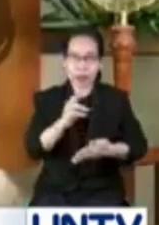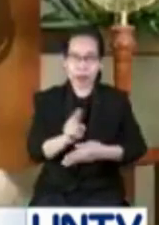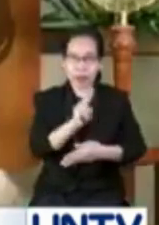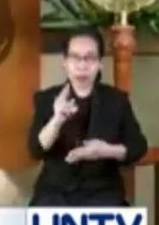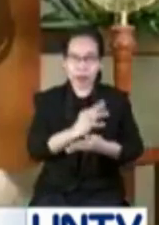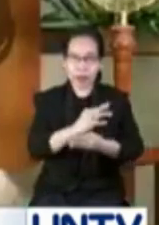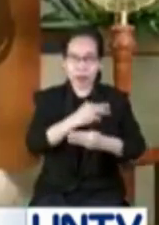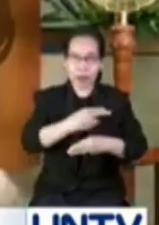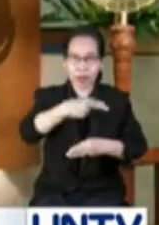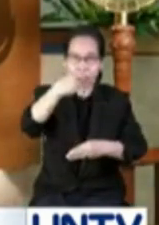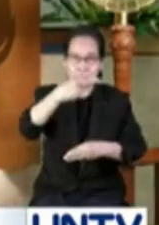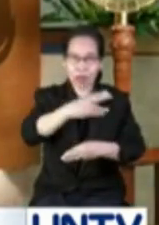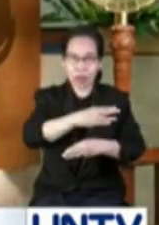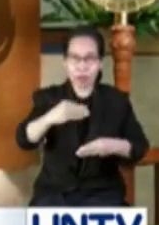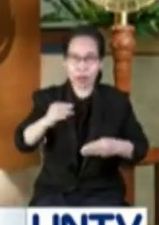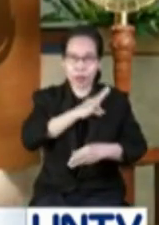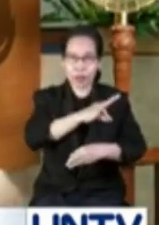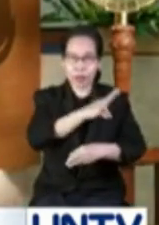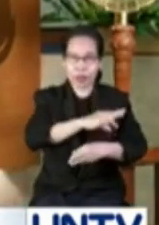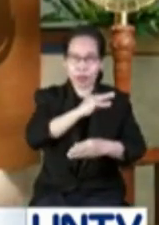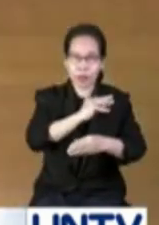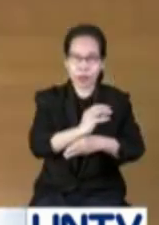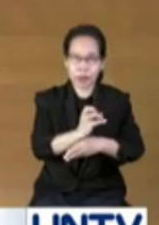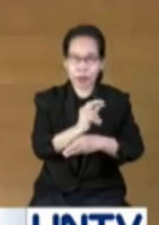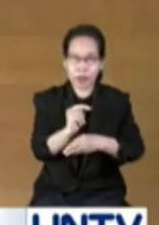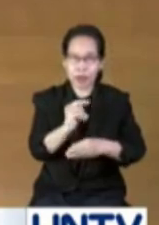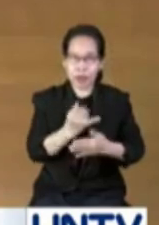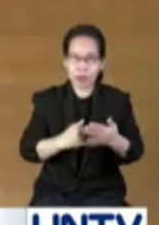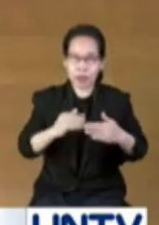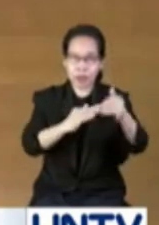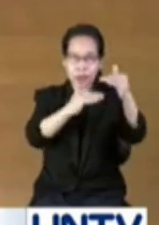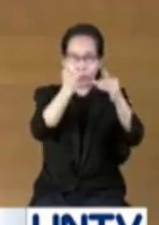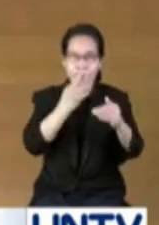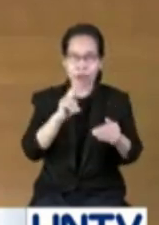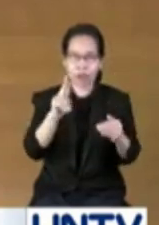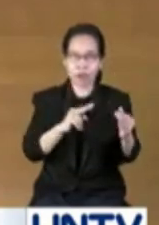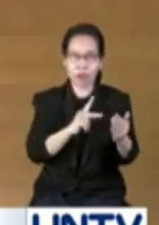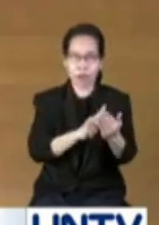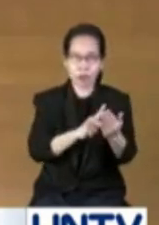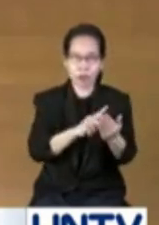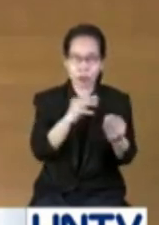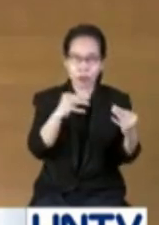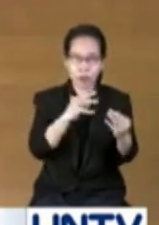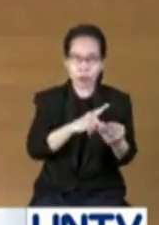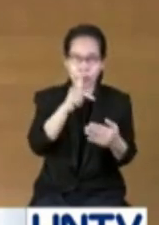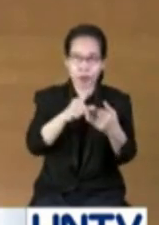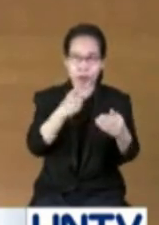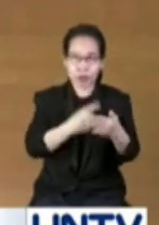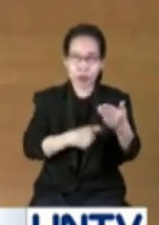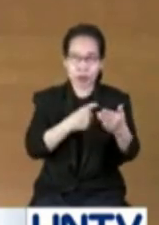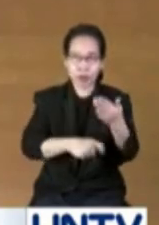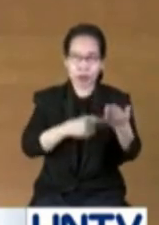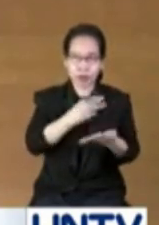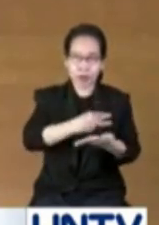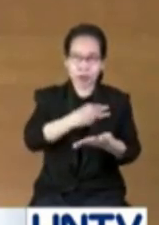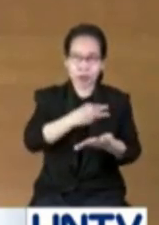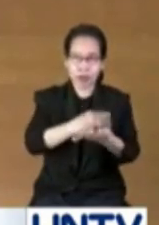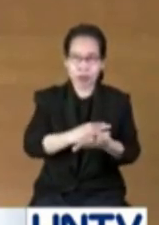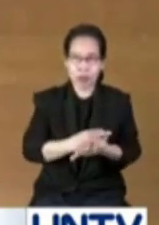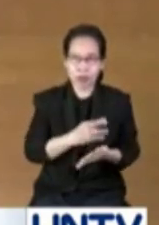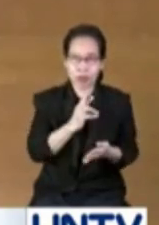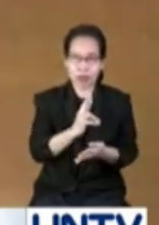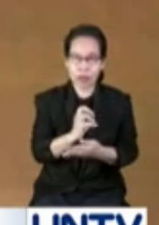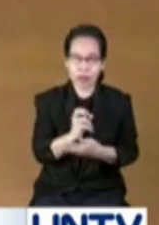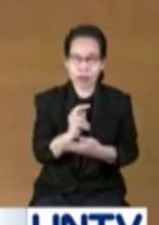and profitable investments, such as the Build Better More program. The gains from the fund shall be reinvested into the